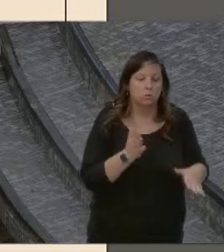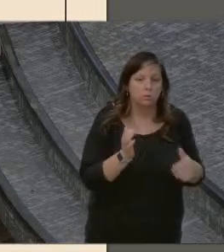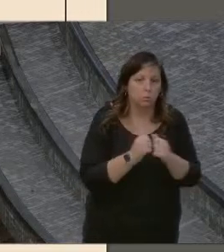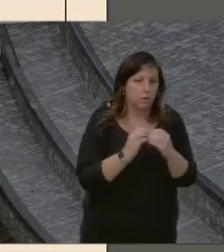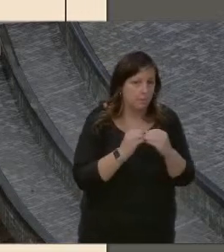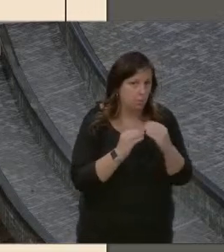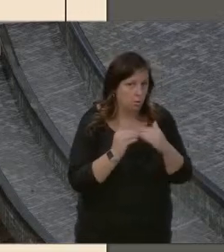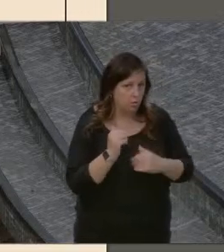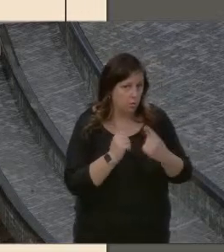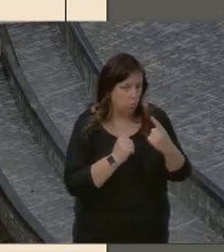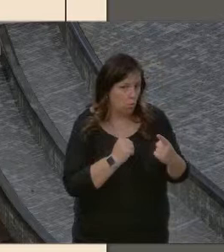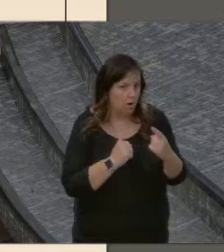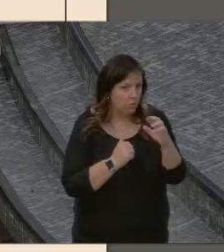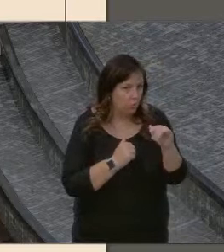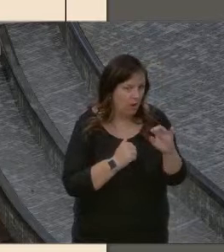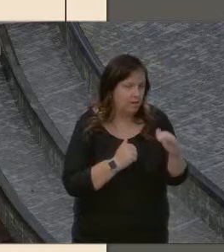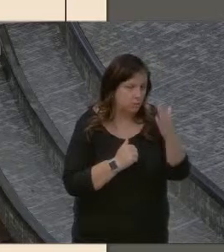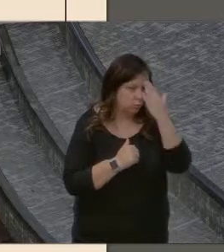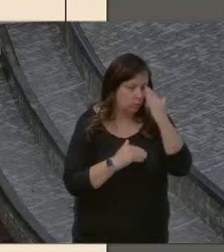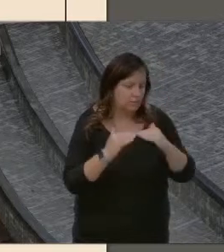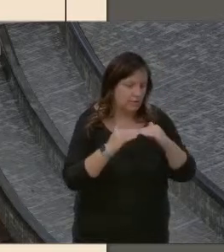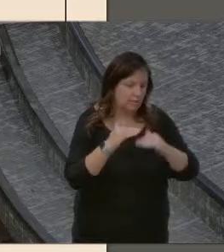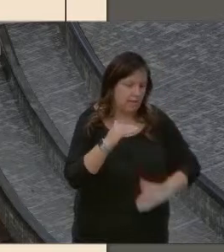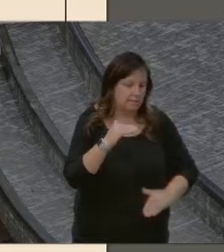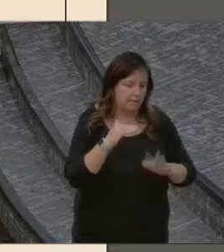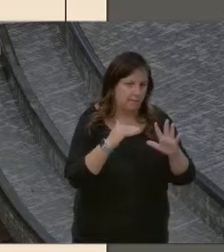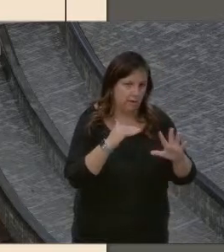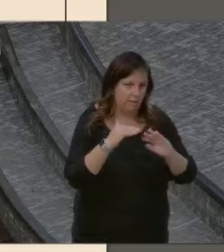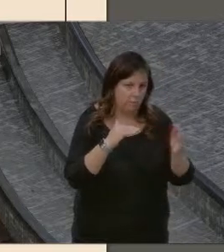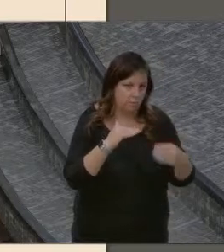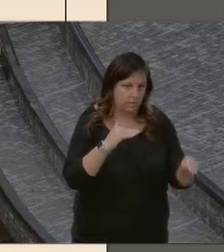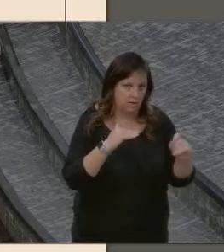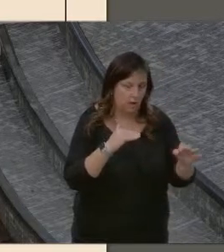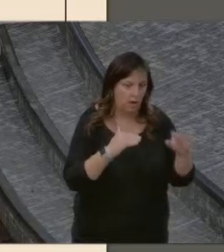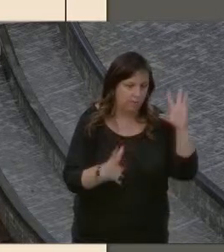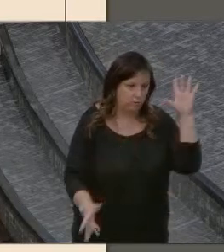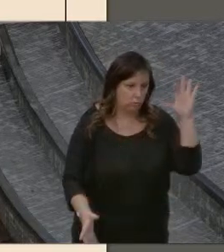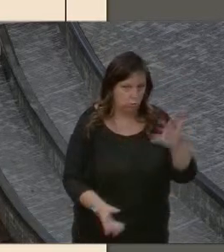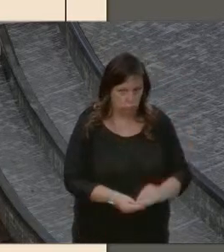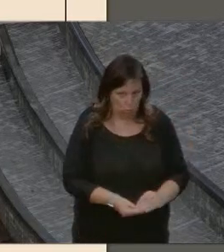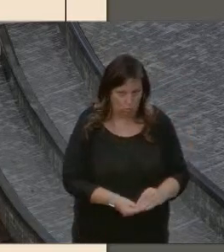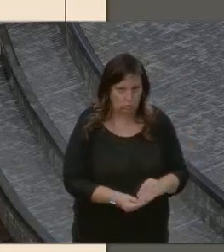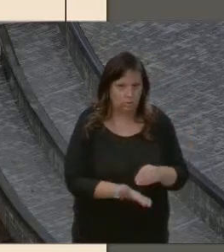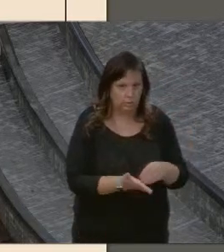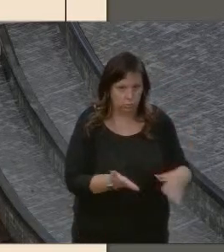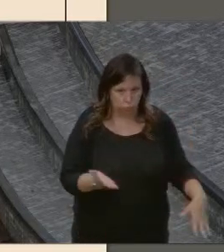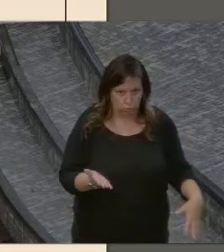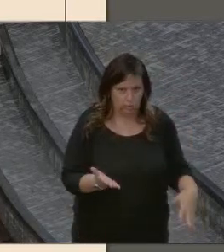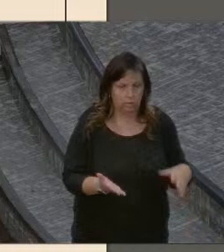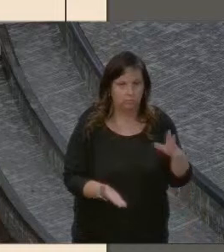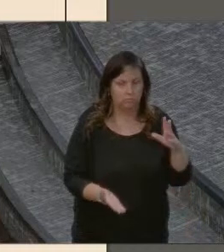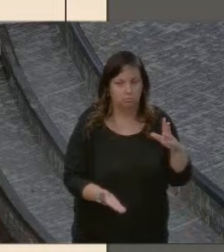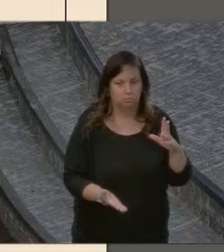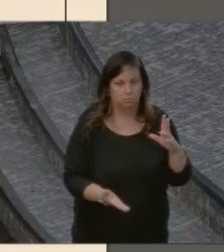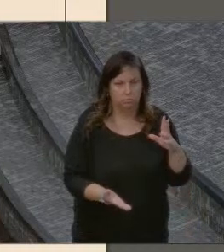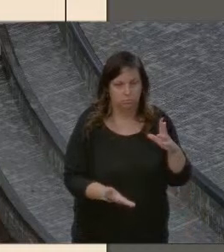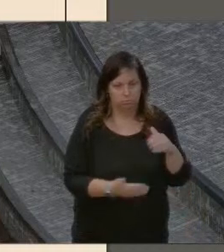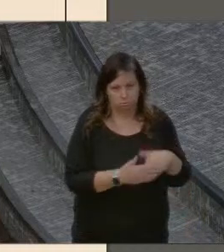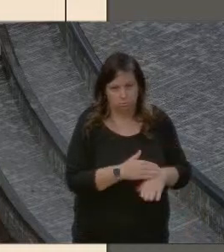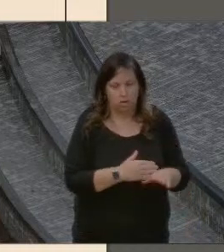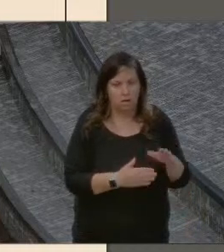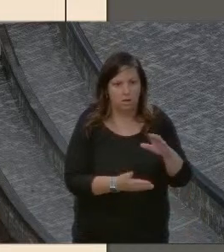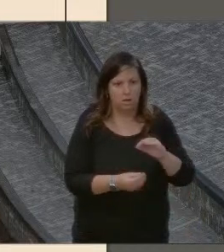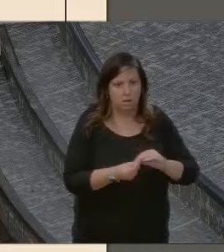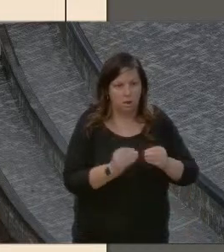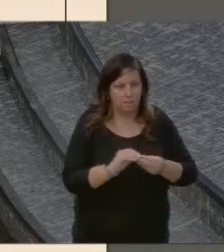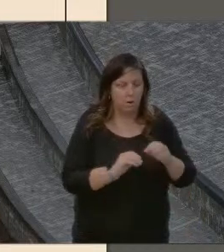form less than 5%, I believe, of the total student enrollment, the ODR rates for those students